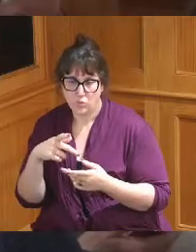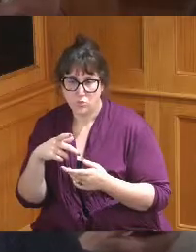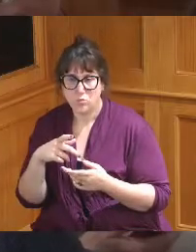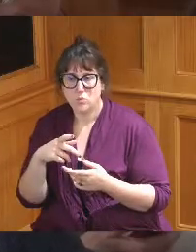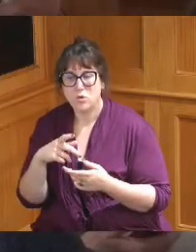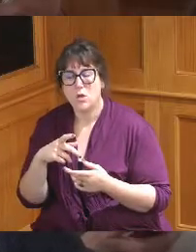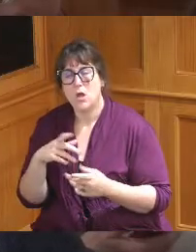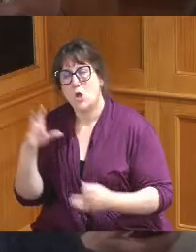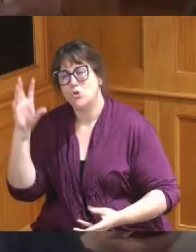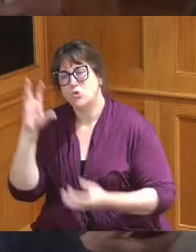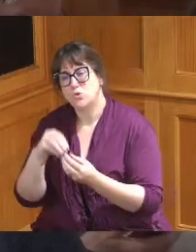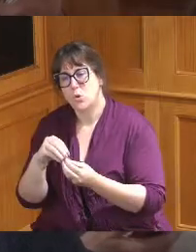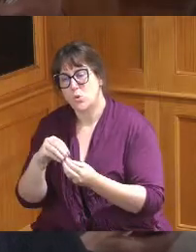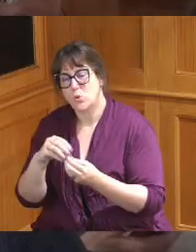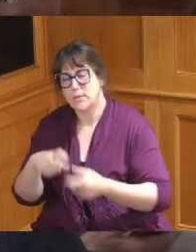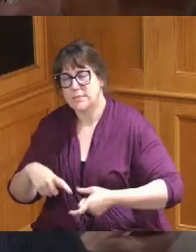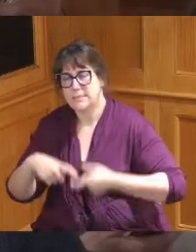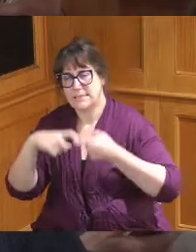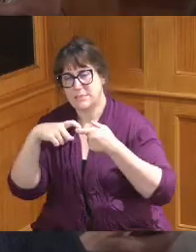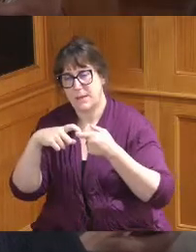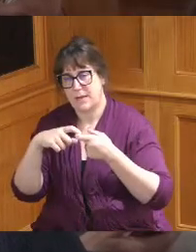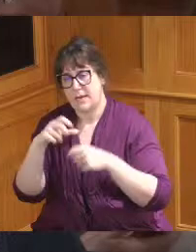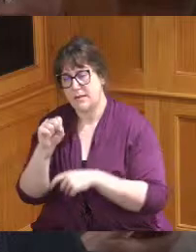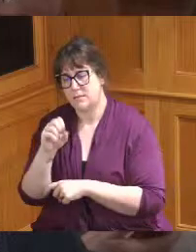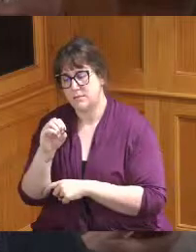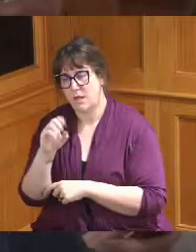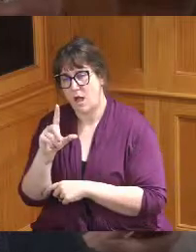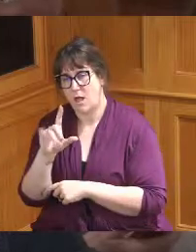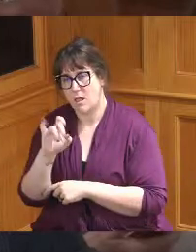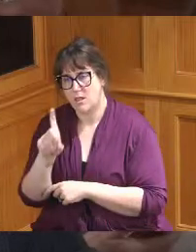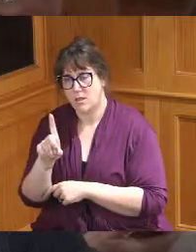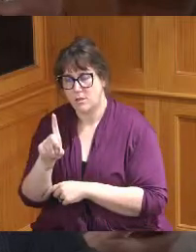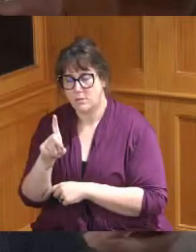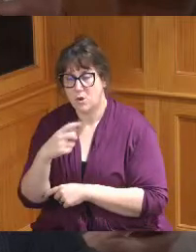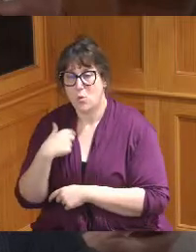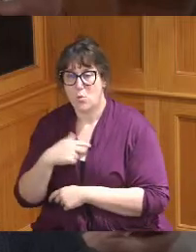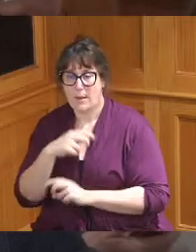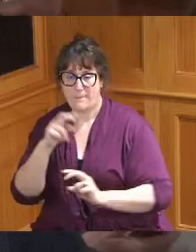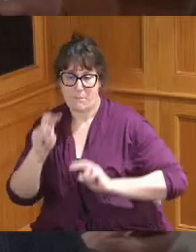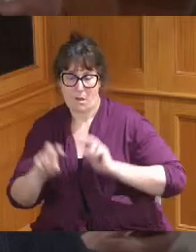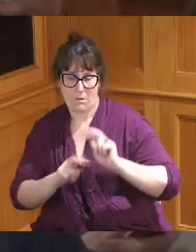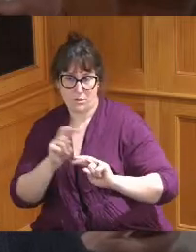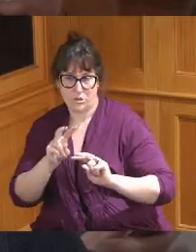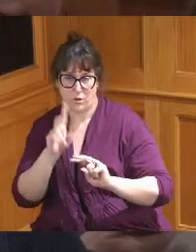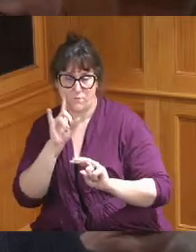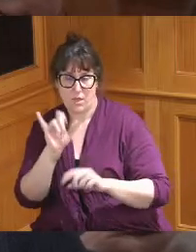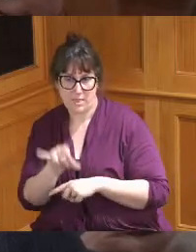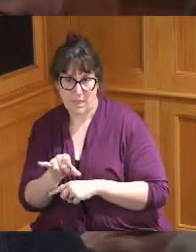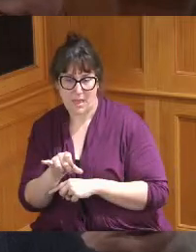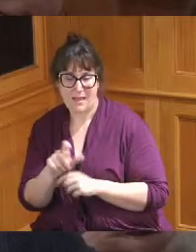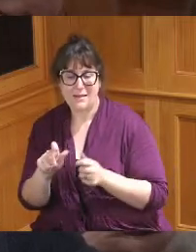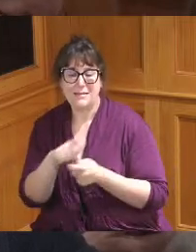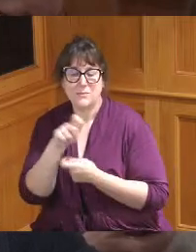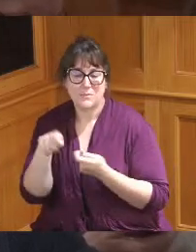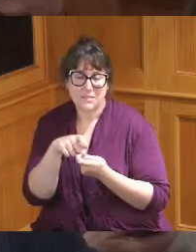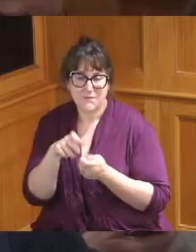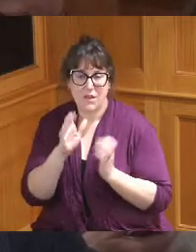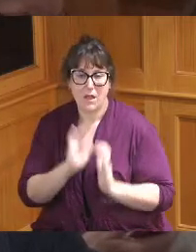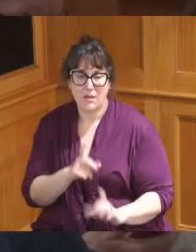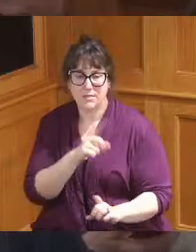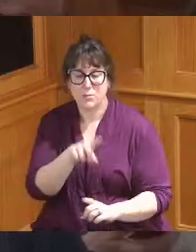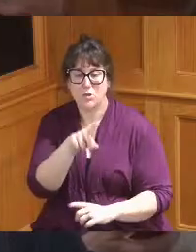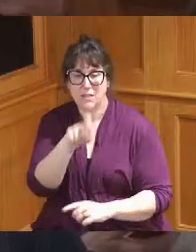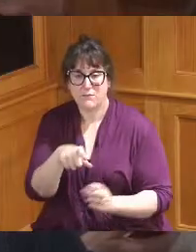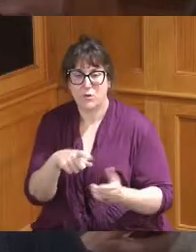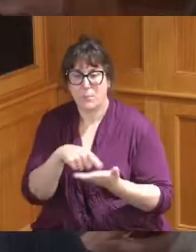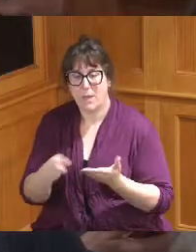So our industrial group monitors that, and certain customers are paying a surcharge for that extra strength